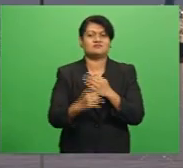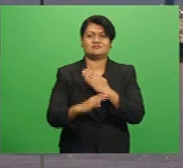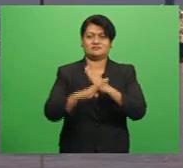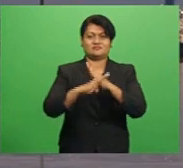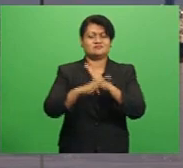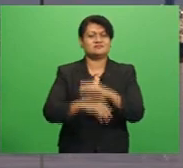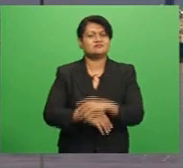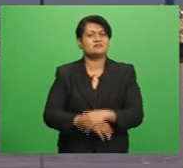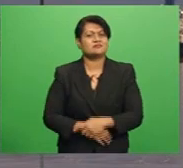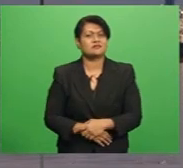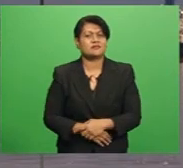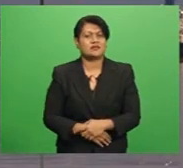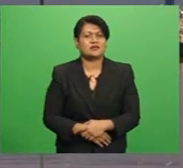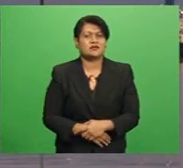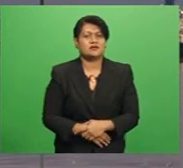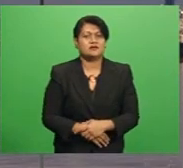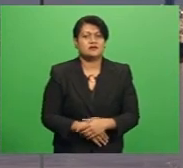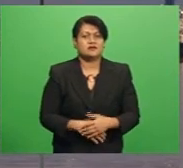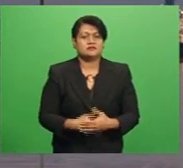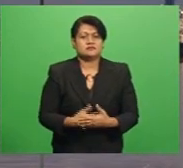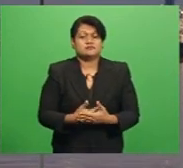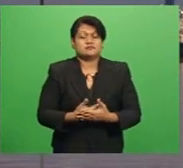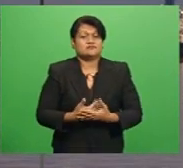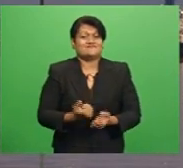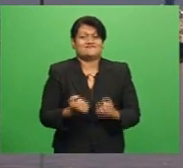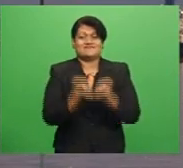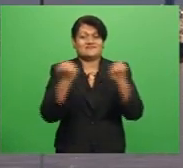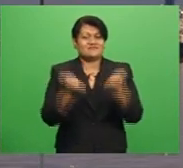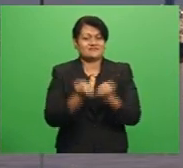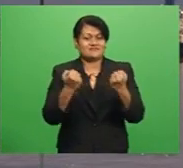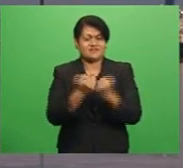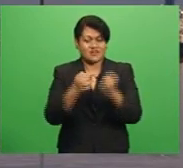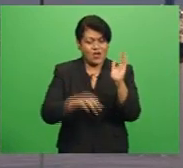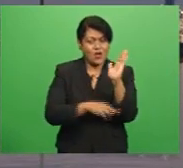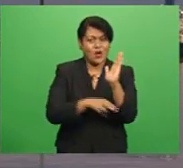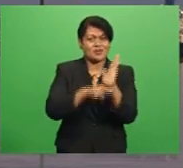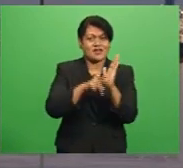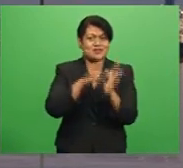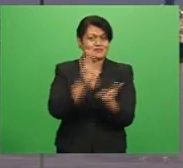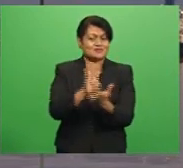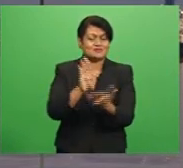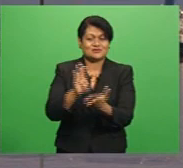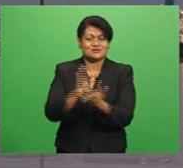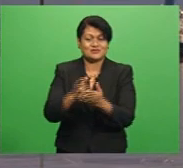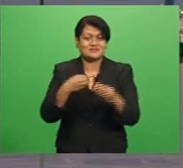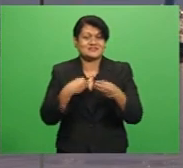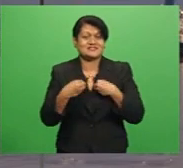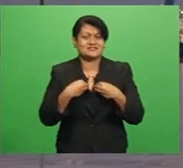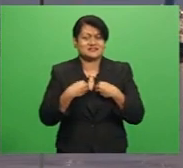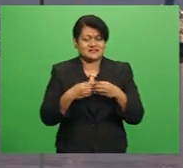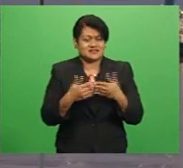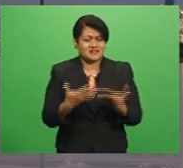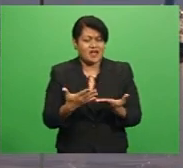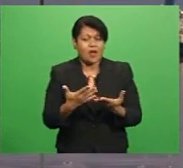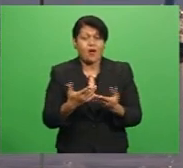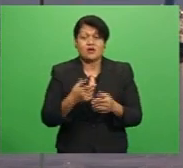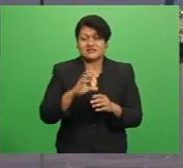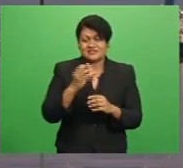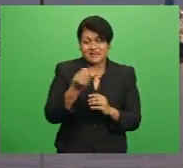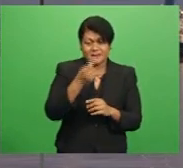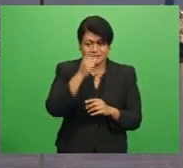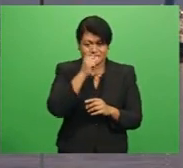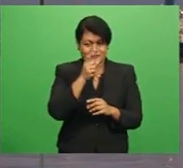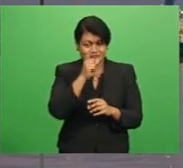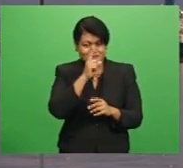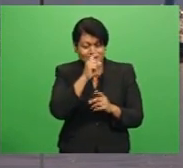News. Huge increases in hotel bookings have been recorded this festive season, seeing unemployed staff rehired after months without